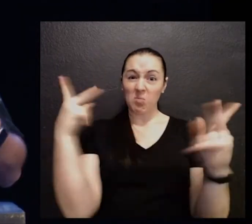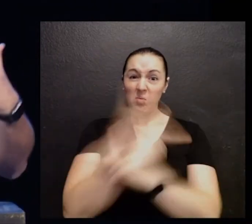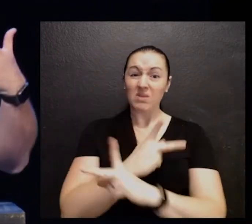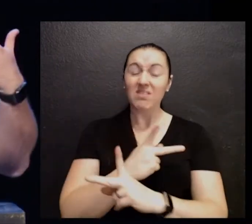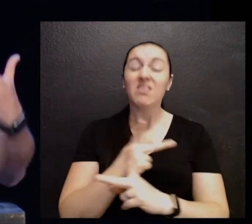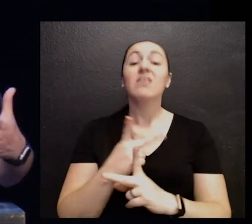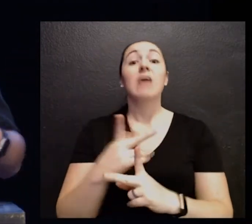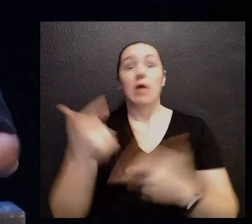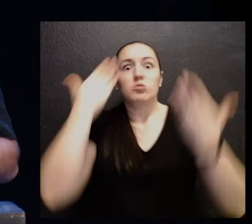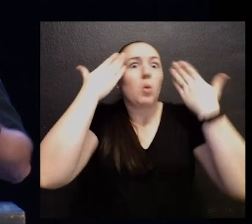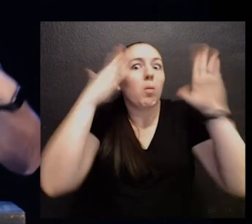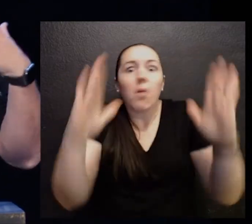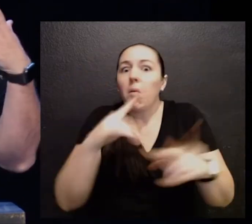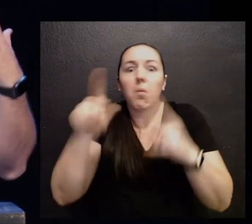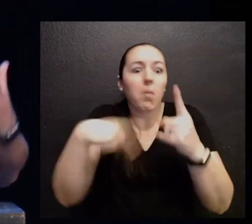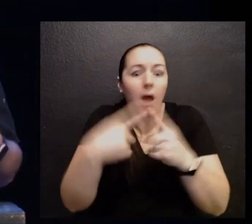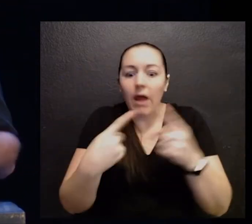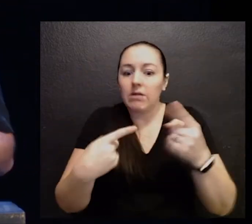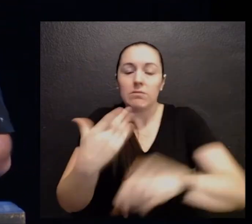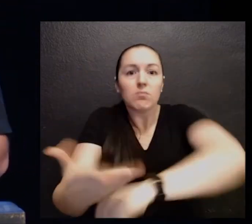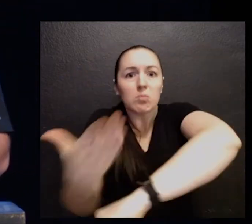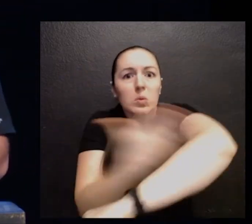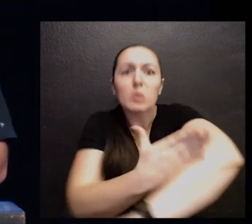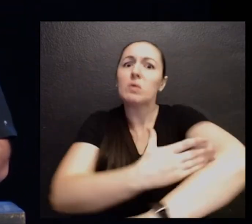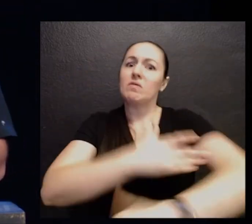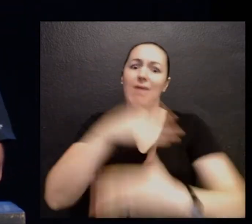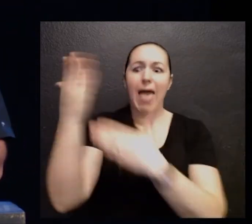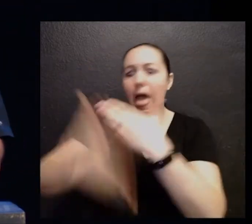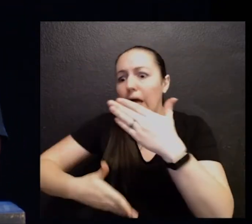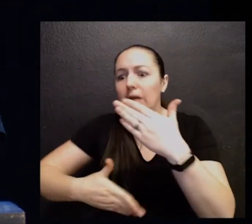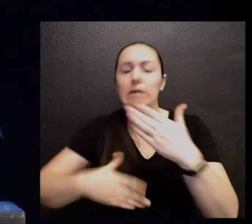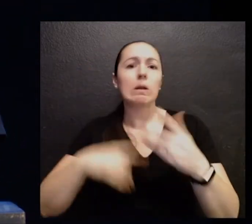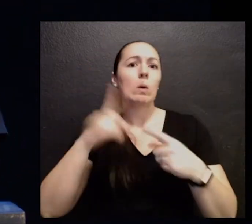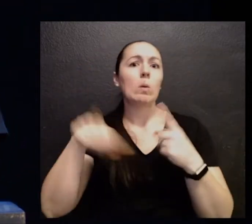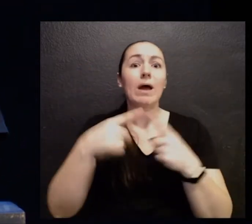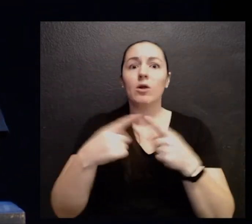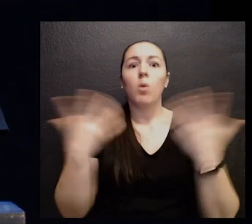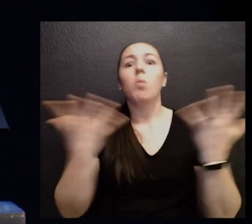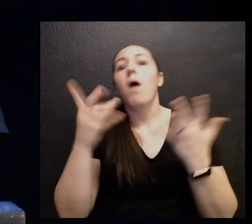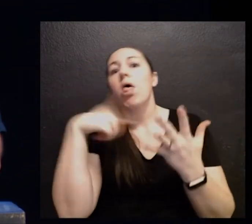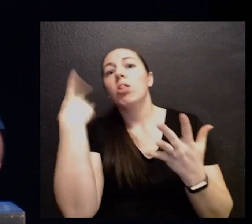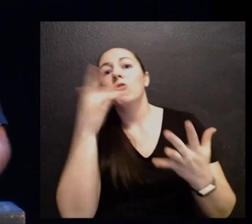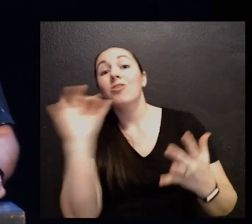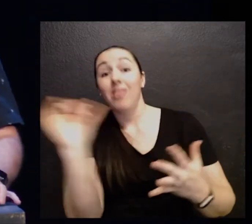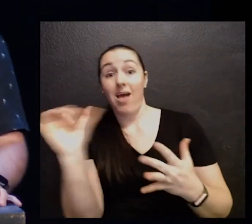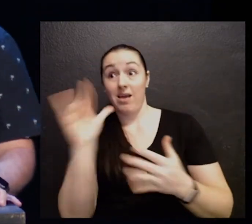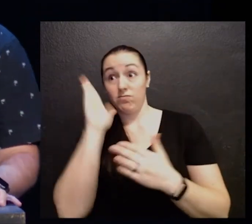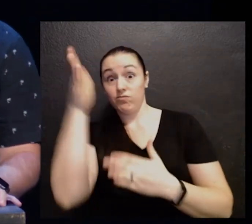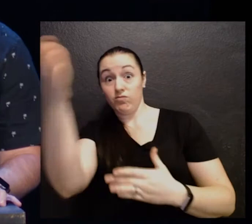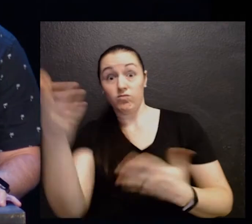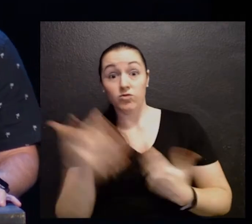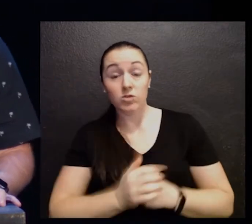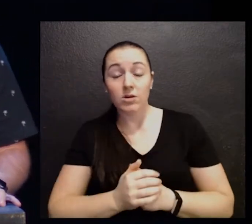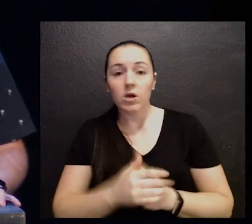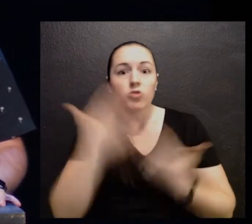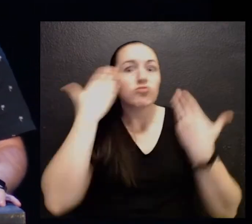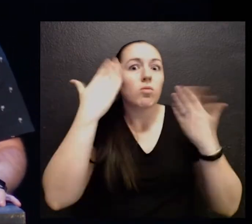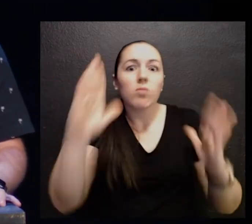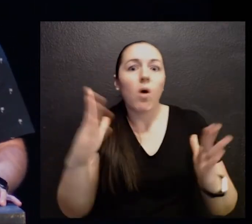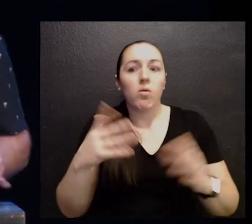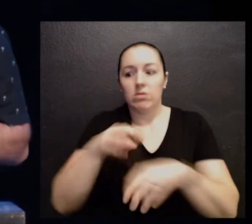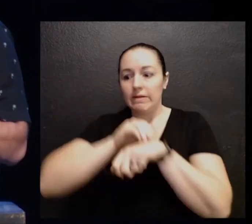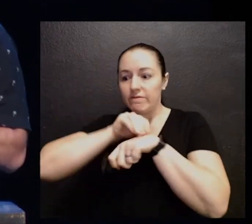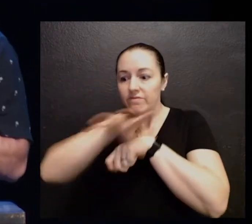when this is going to get better, when this is going to end, and what it looks like on the other side. We don't know what the lasting effect is going to be